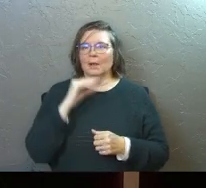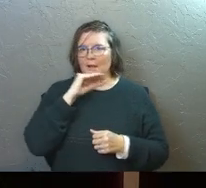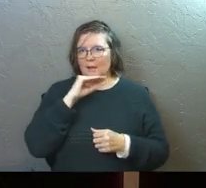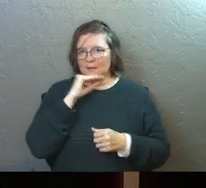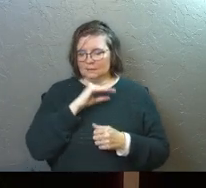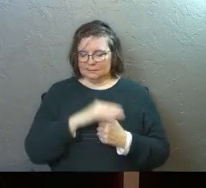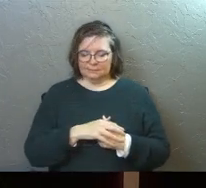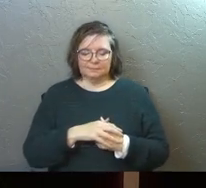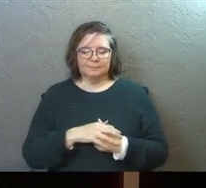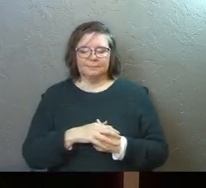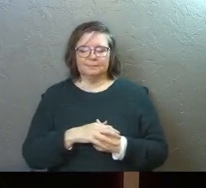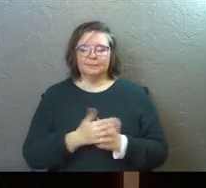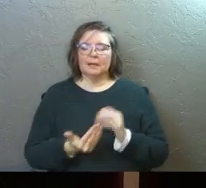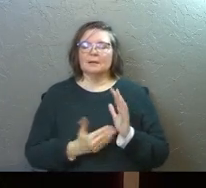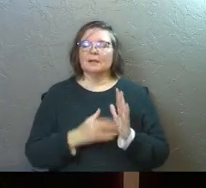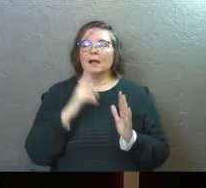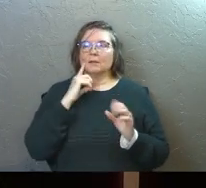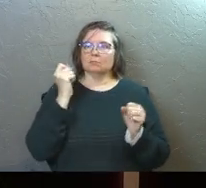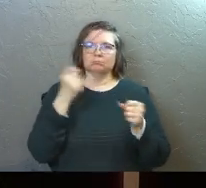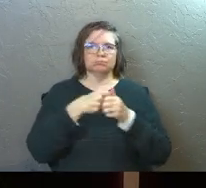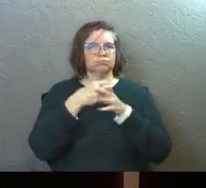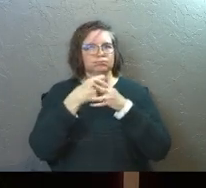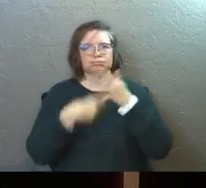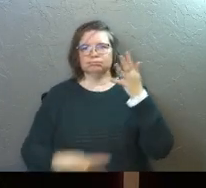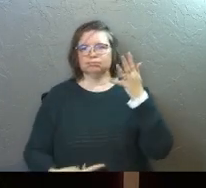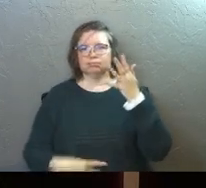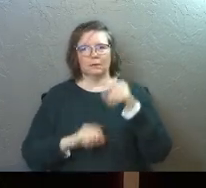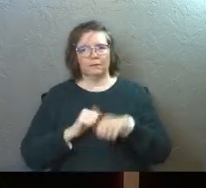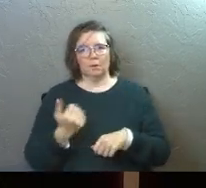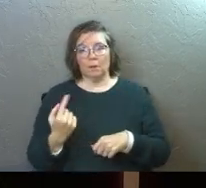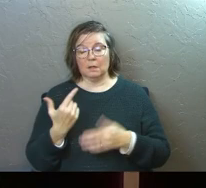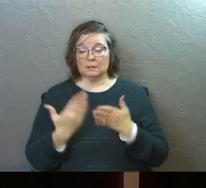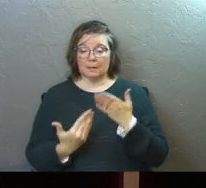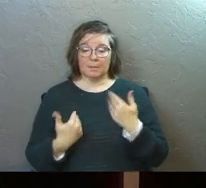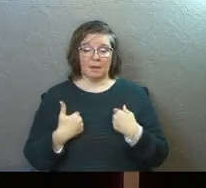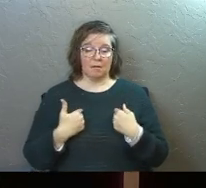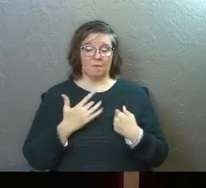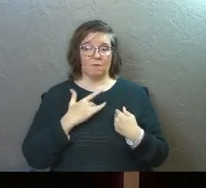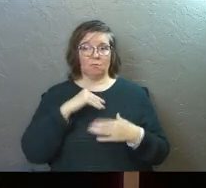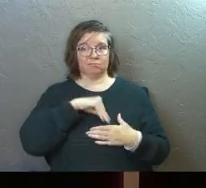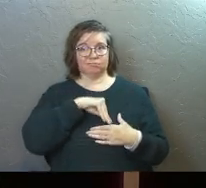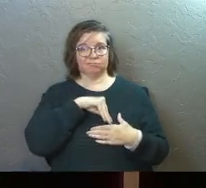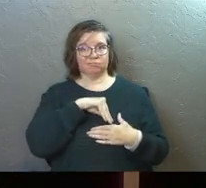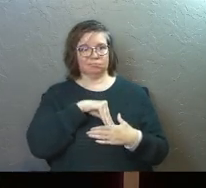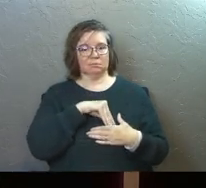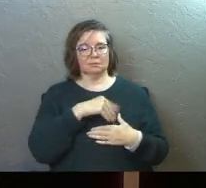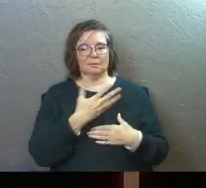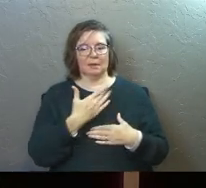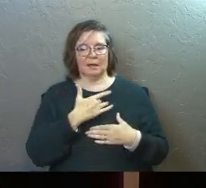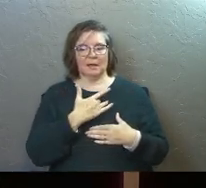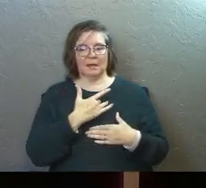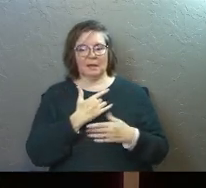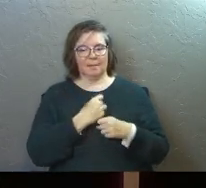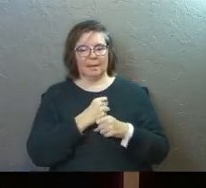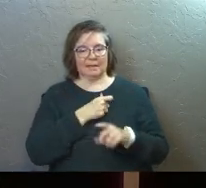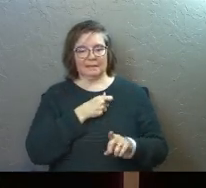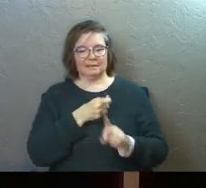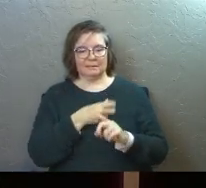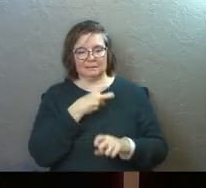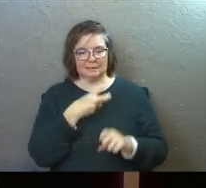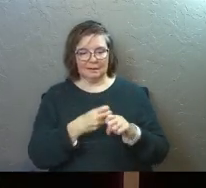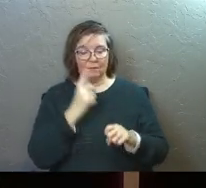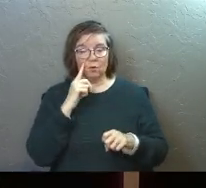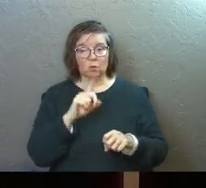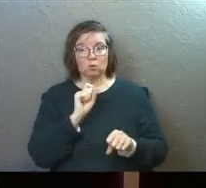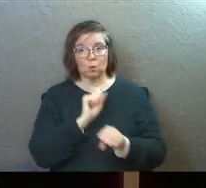lies. And again, I think there's tons of other ones in the midst of that. Some that you may have in your heart right now. Things that have made it difficult for you